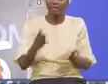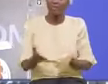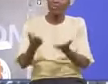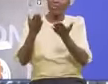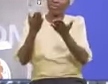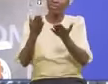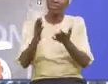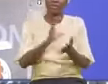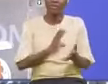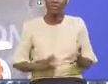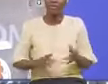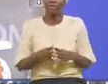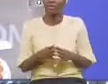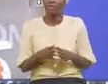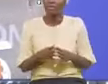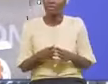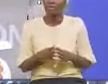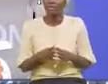Kristo si odoreji.